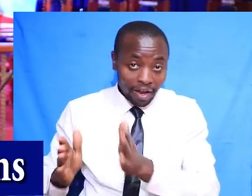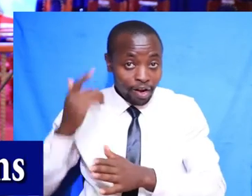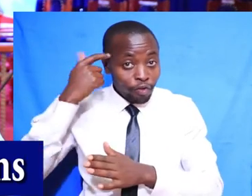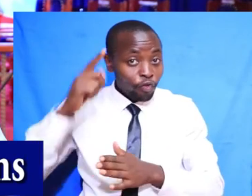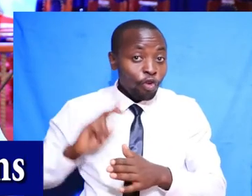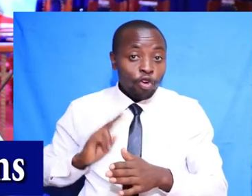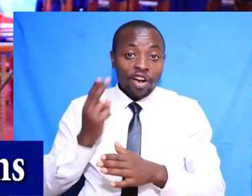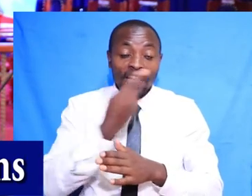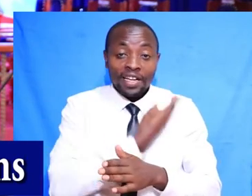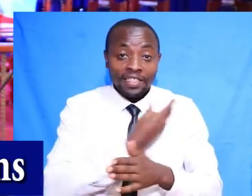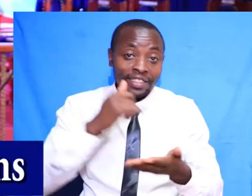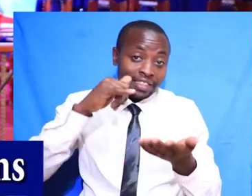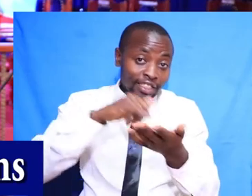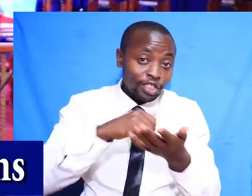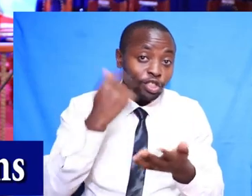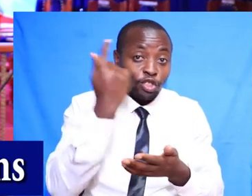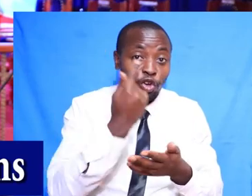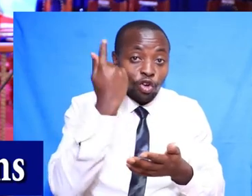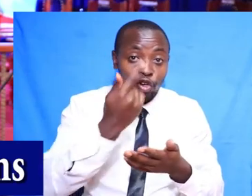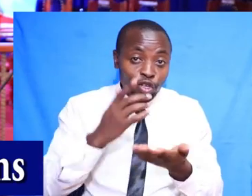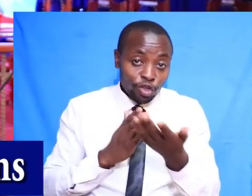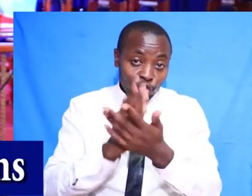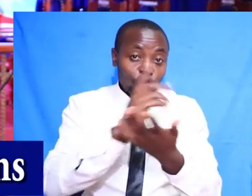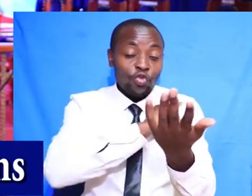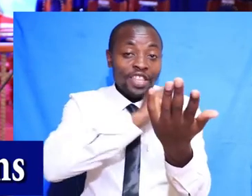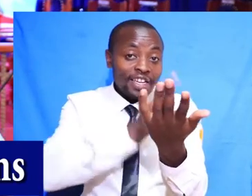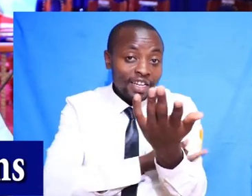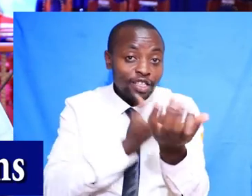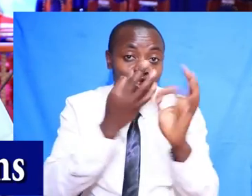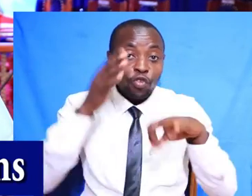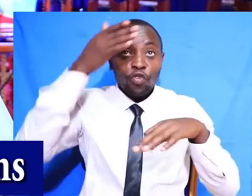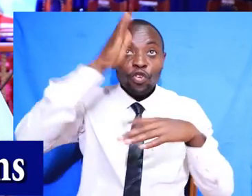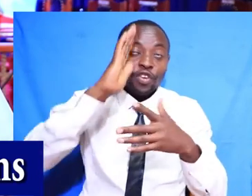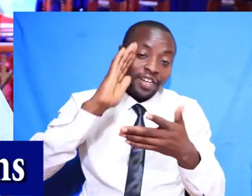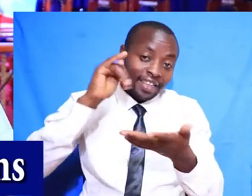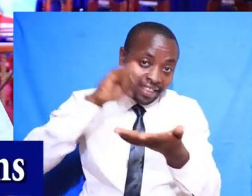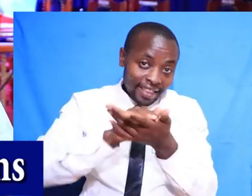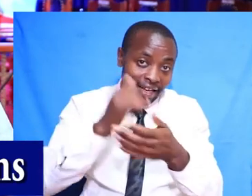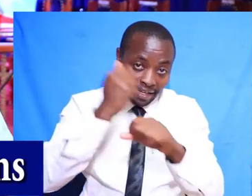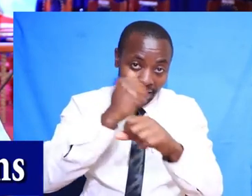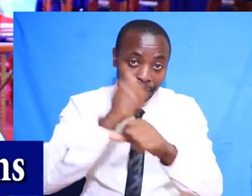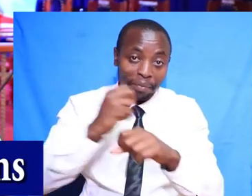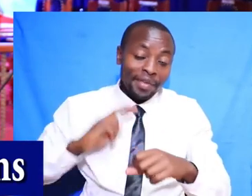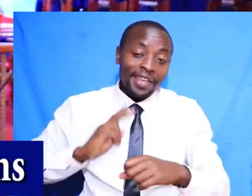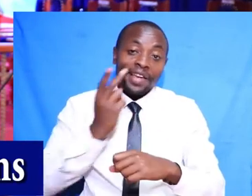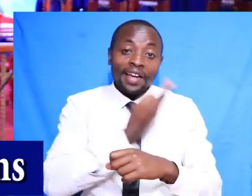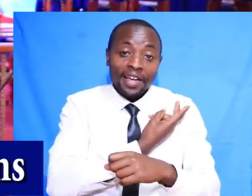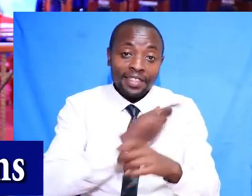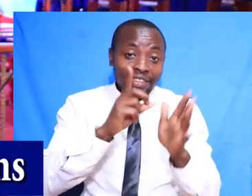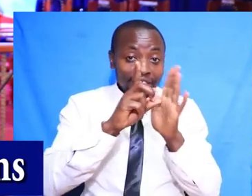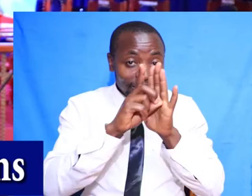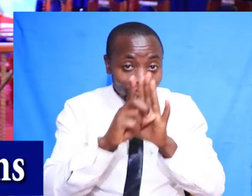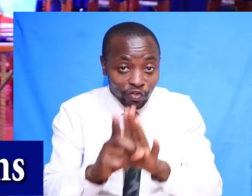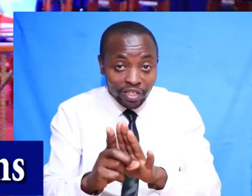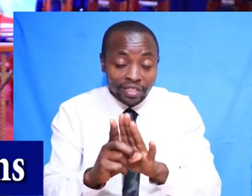us. It is only by the grace of God that can make us